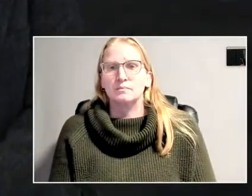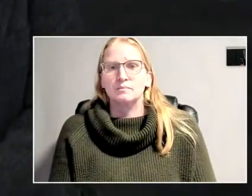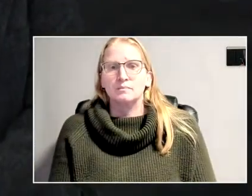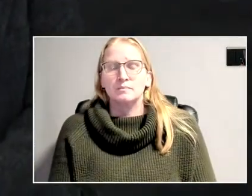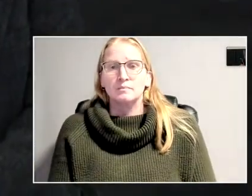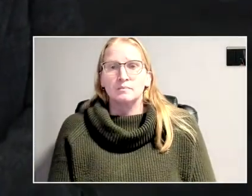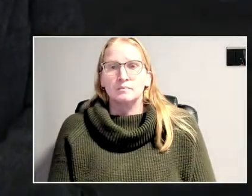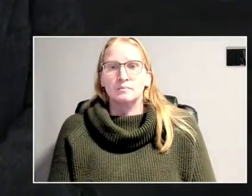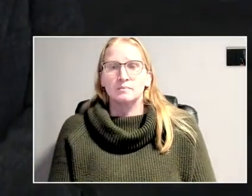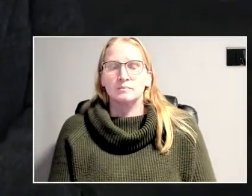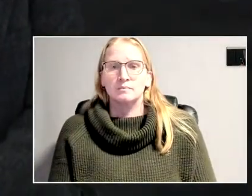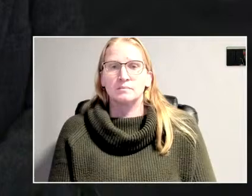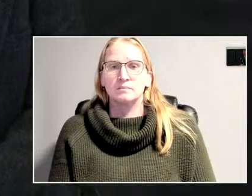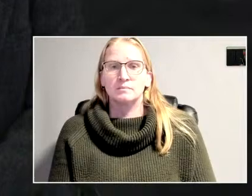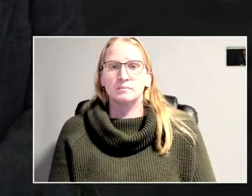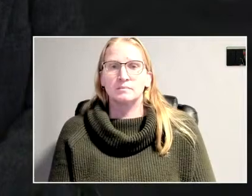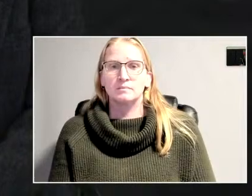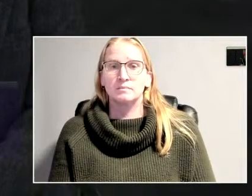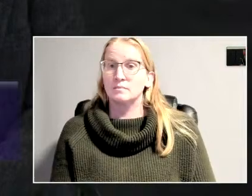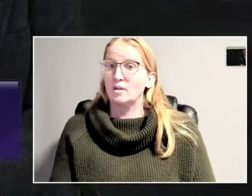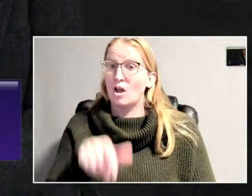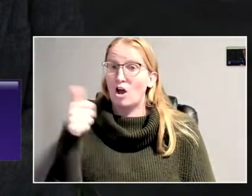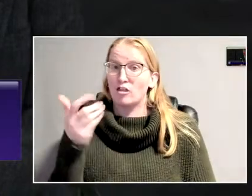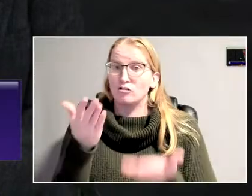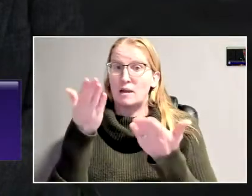Shan are there other